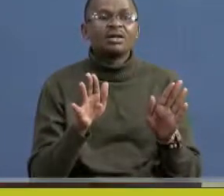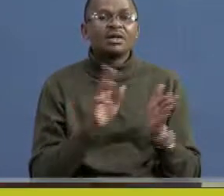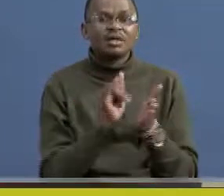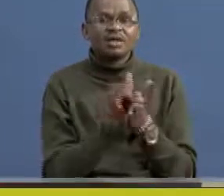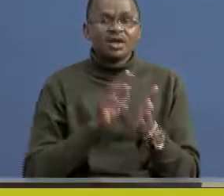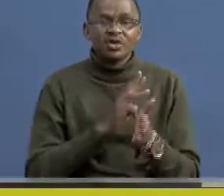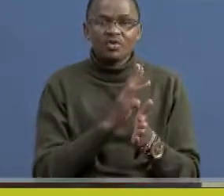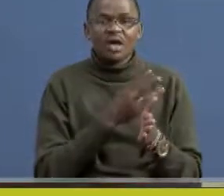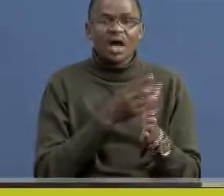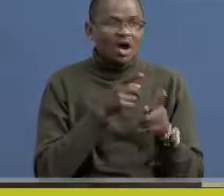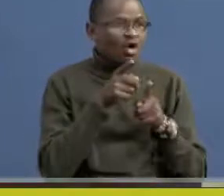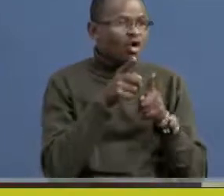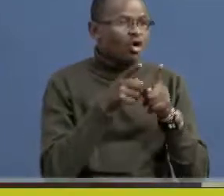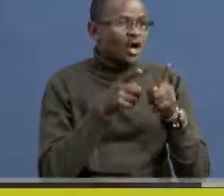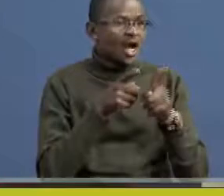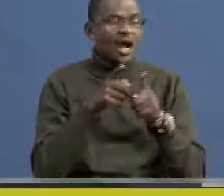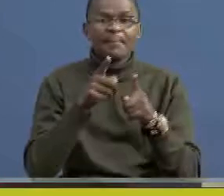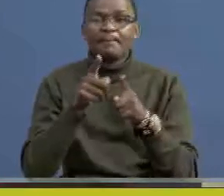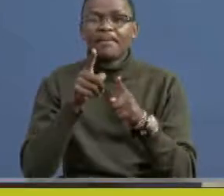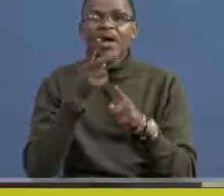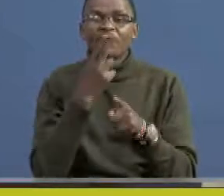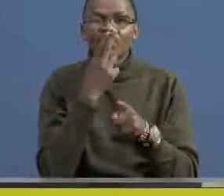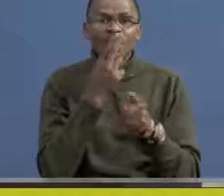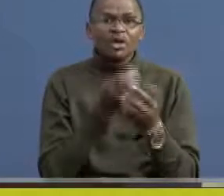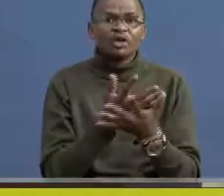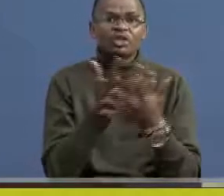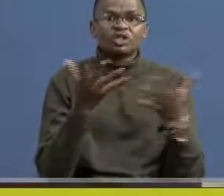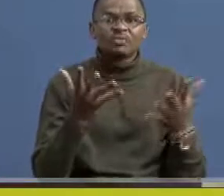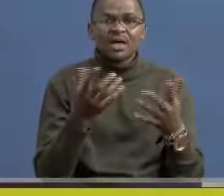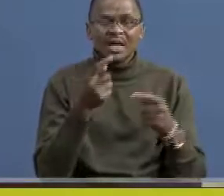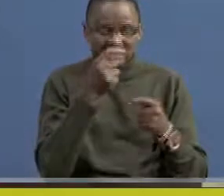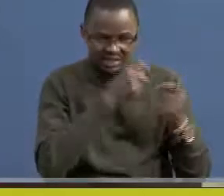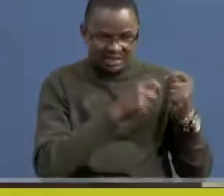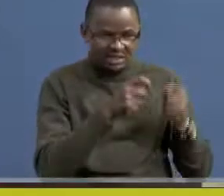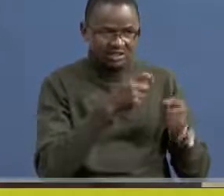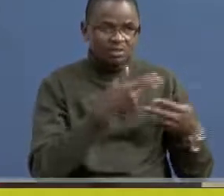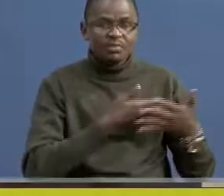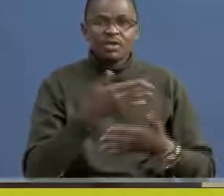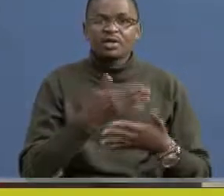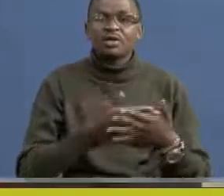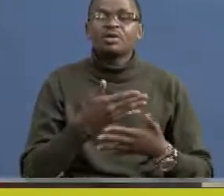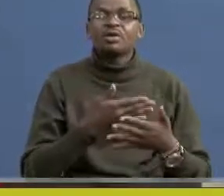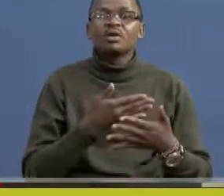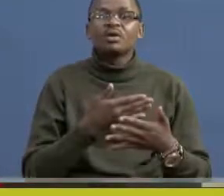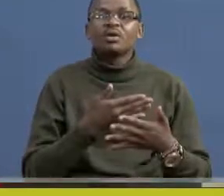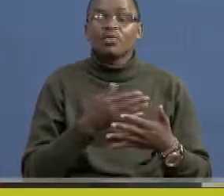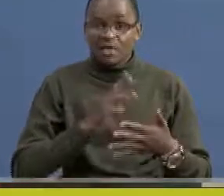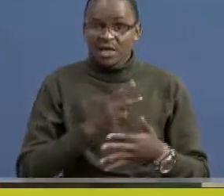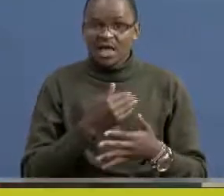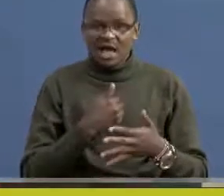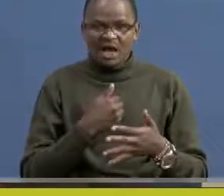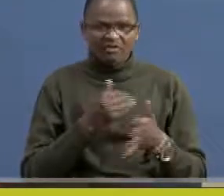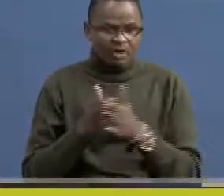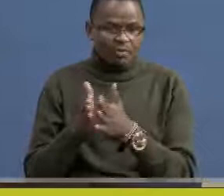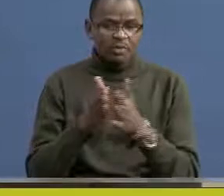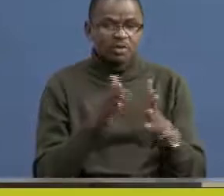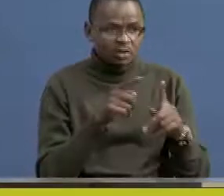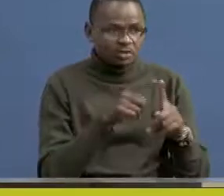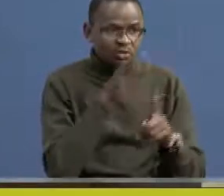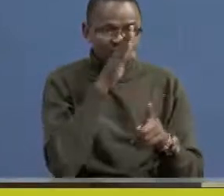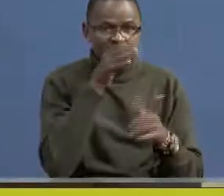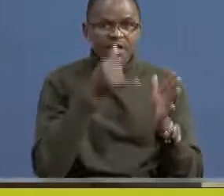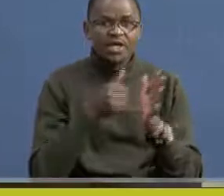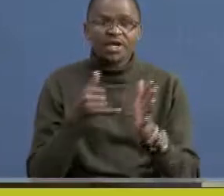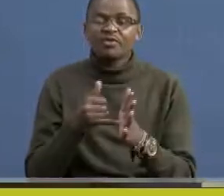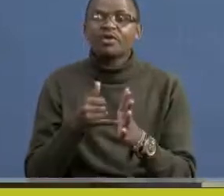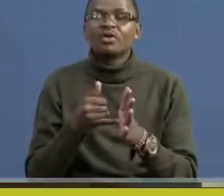are on a journey. I think the tobacco industry was a very traditional business, and we have the opportunity to be involved